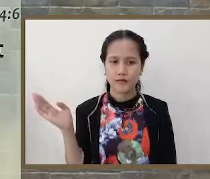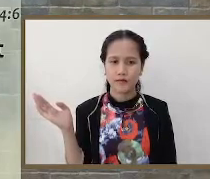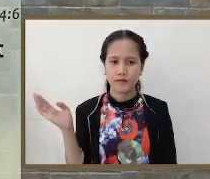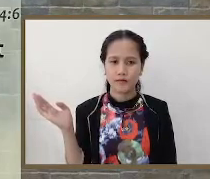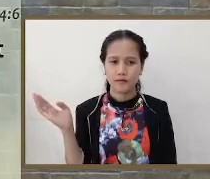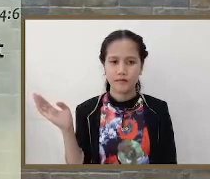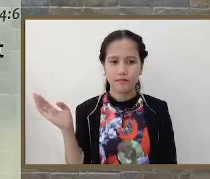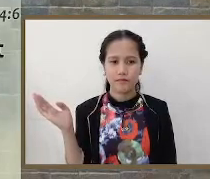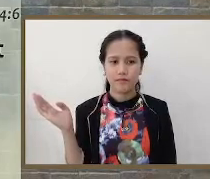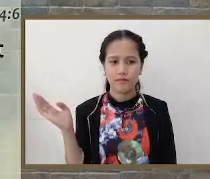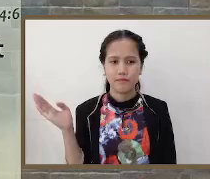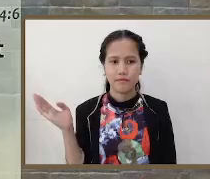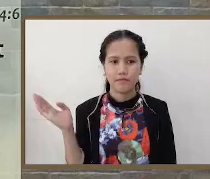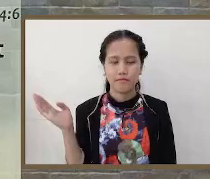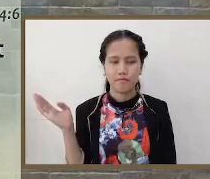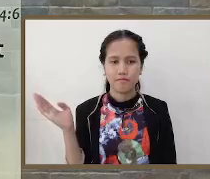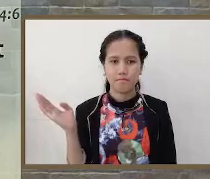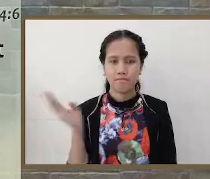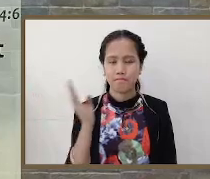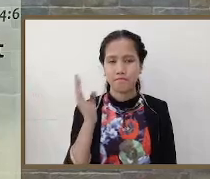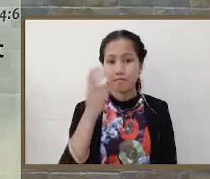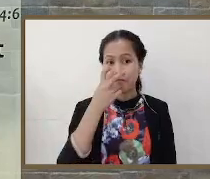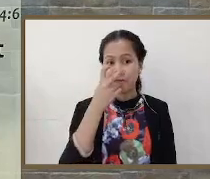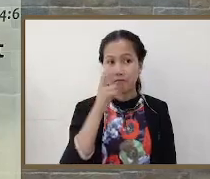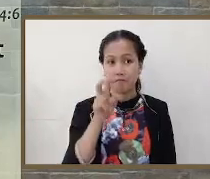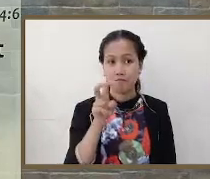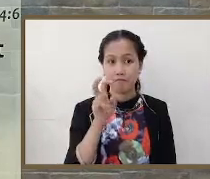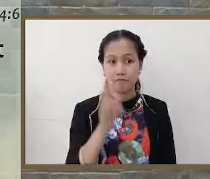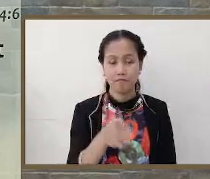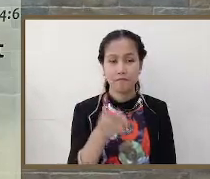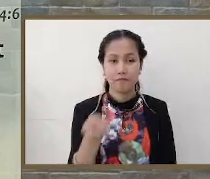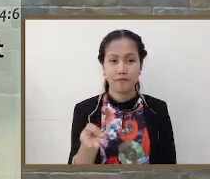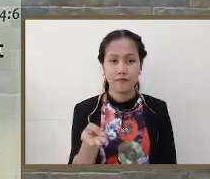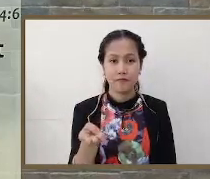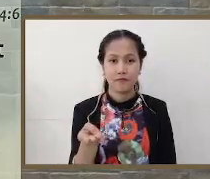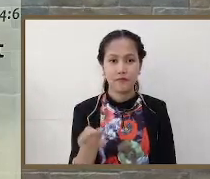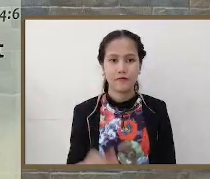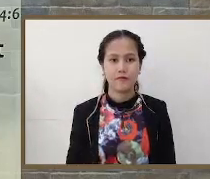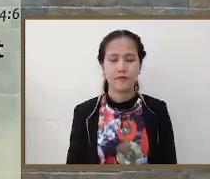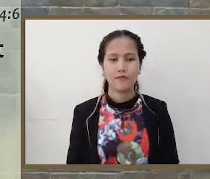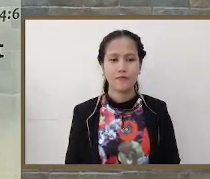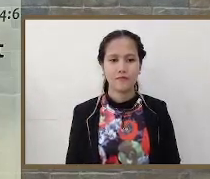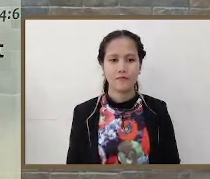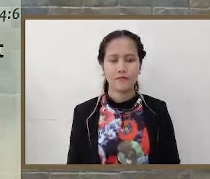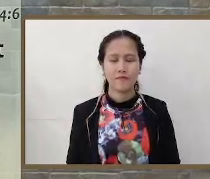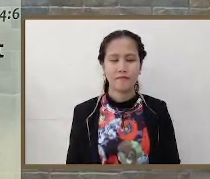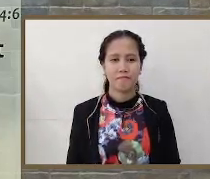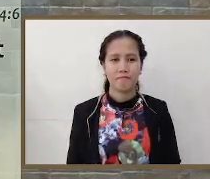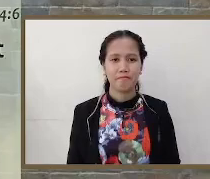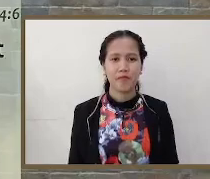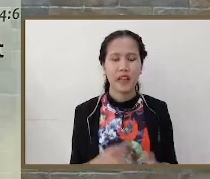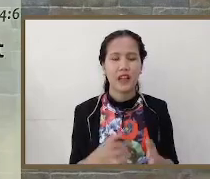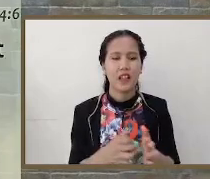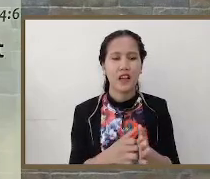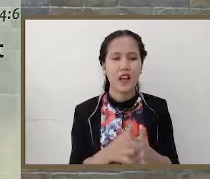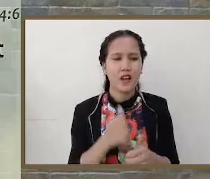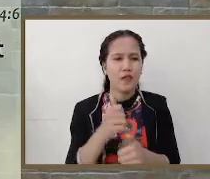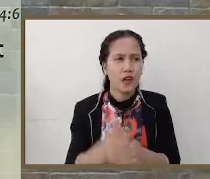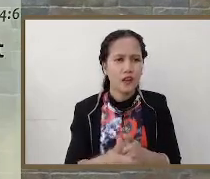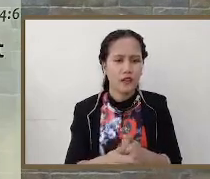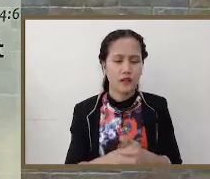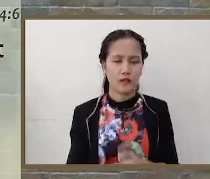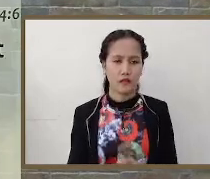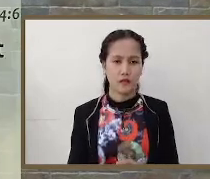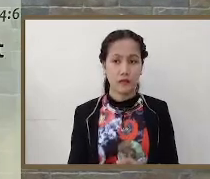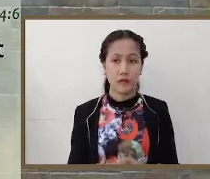children. Nakita niyo po ba, mga kapatid, yung layo ng kapalit? At sabi po sa verse number 7,